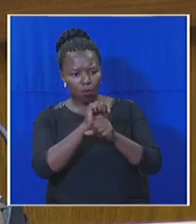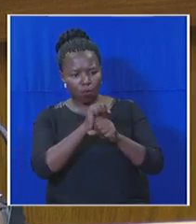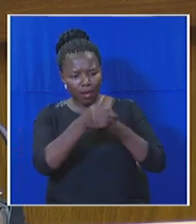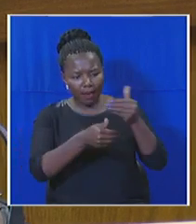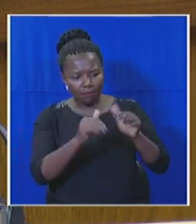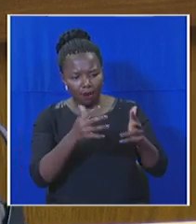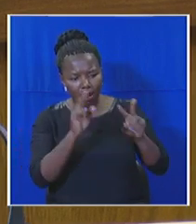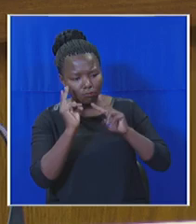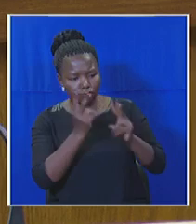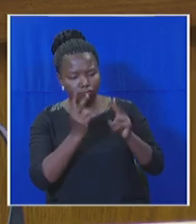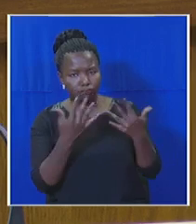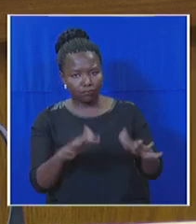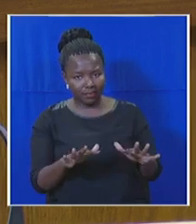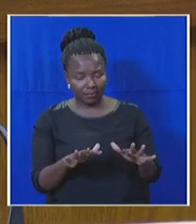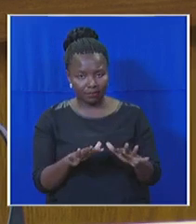and Training,